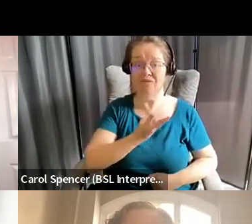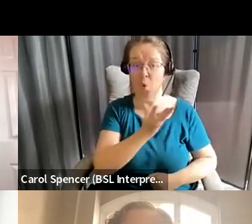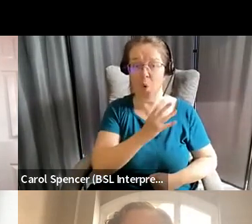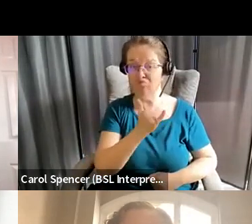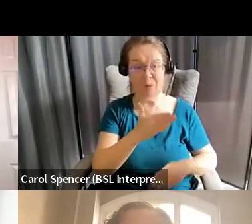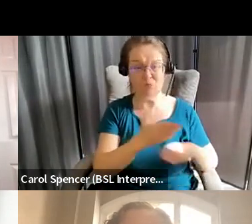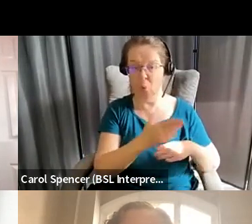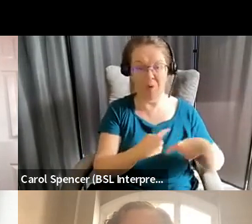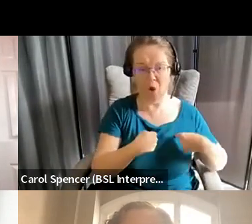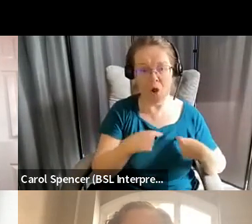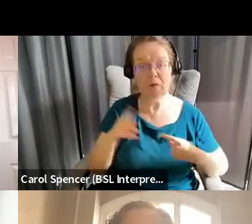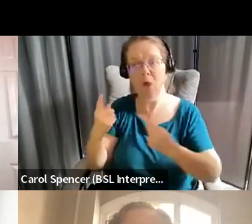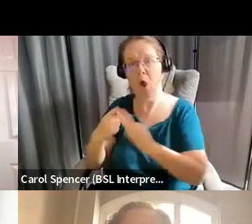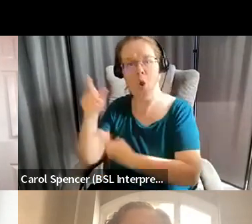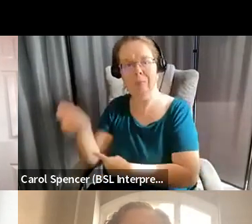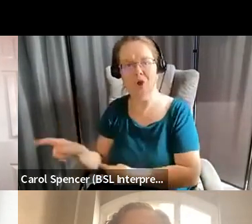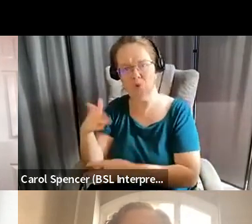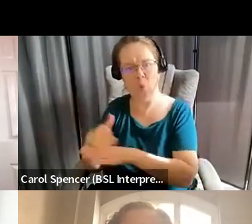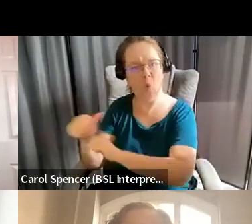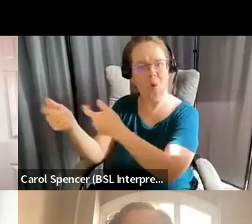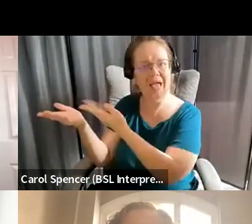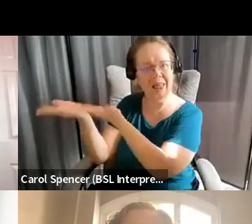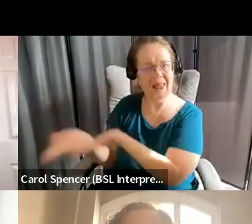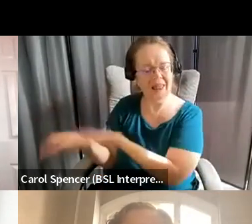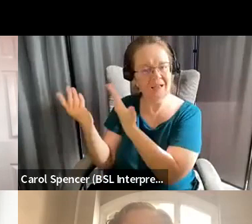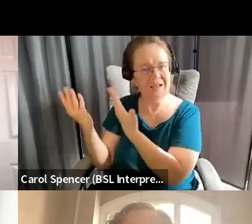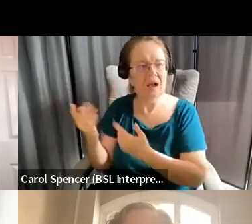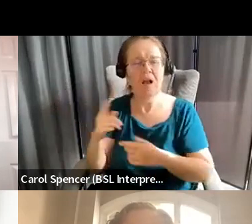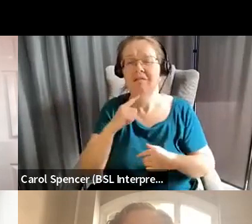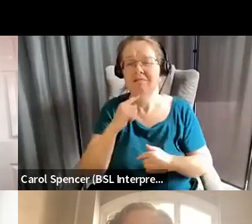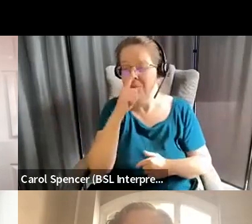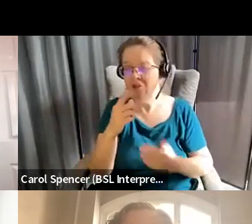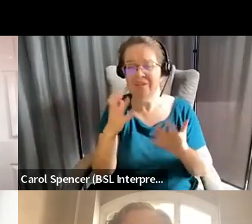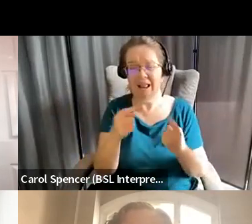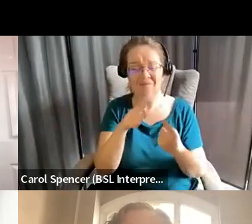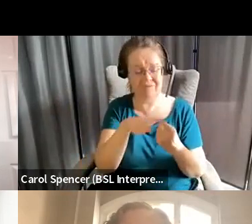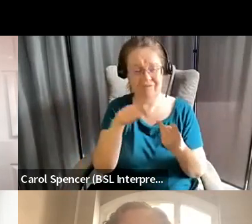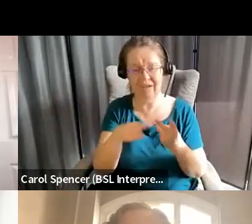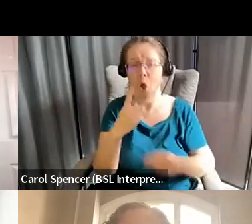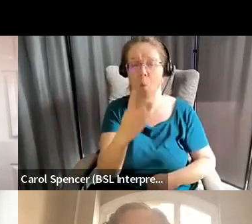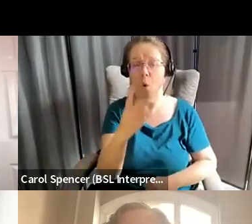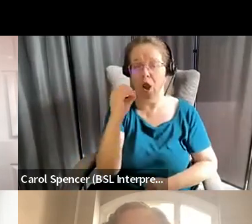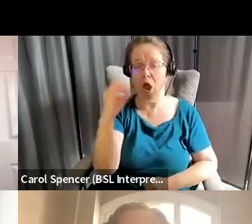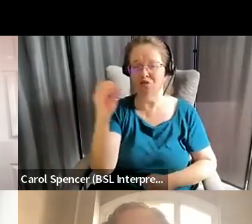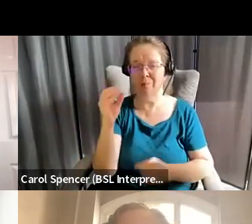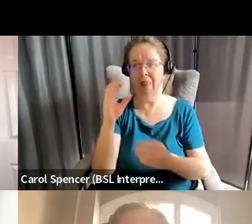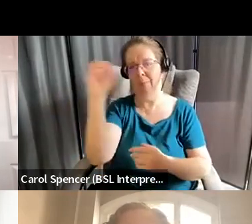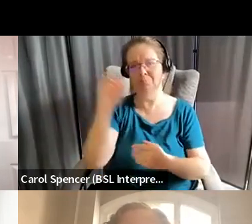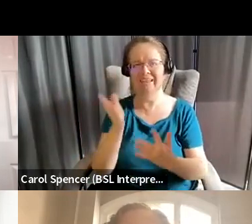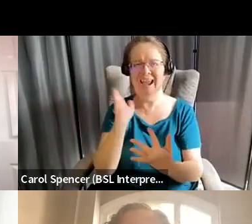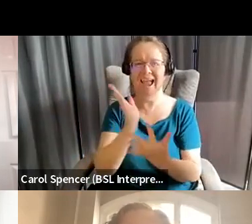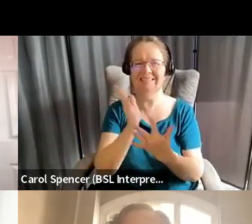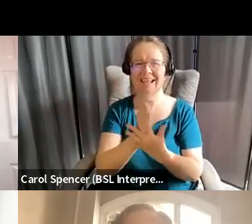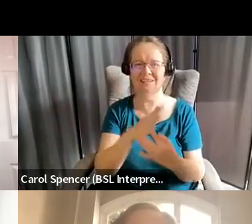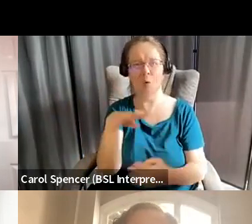well for someone else. It would be great if it was possible to have something that's 100% accessible. That would